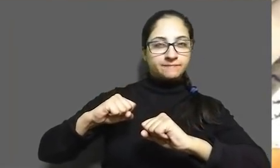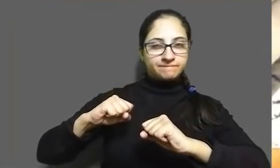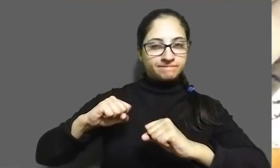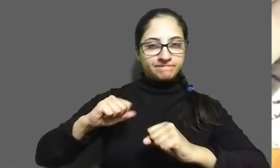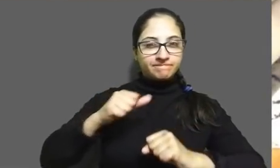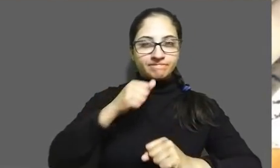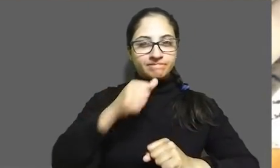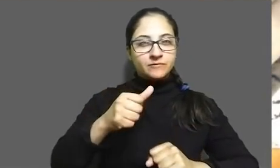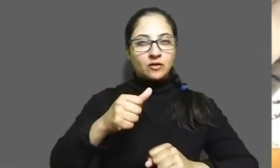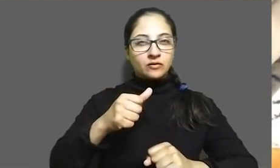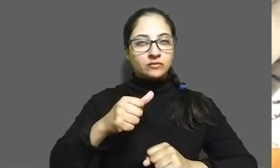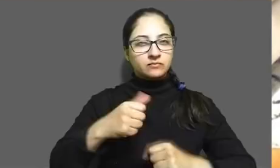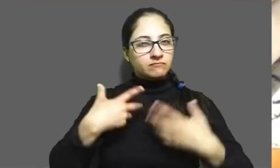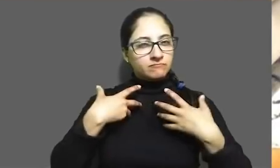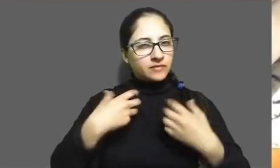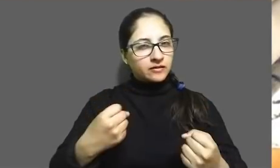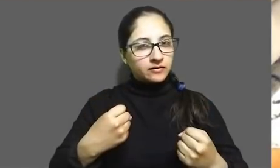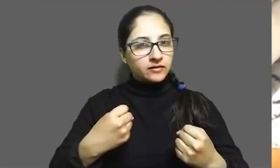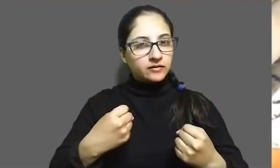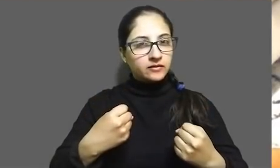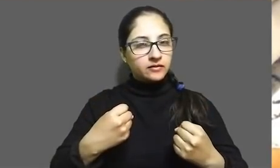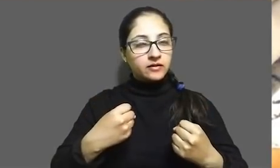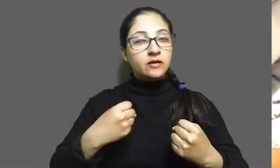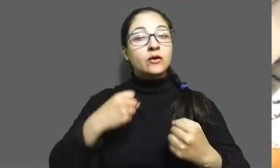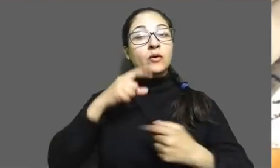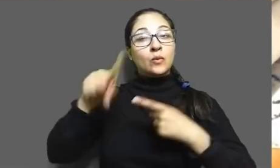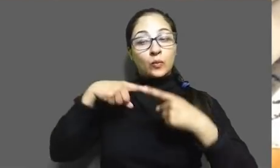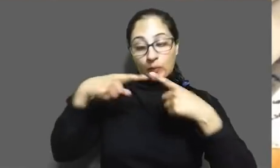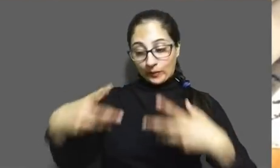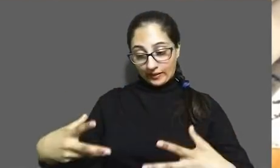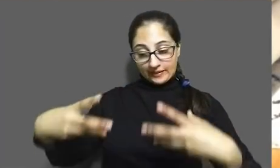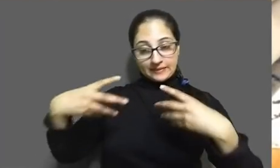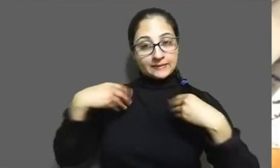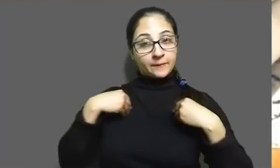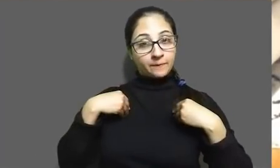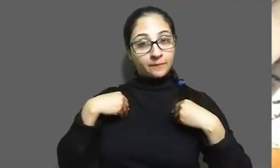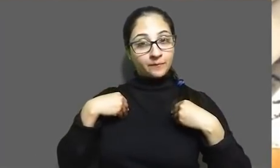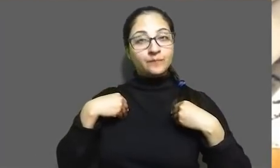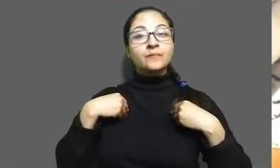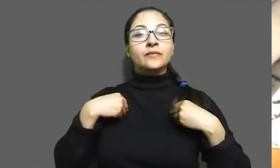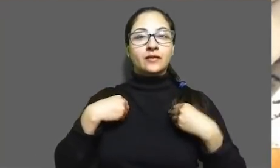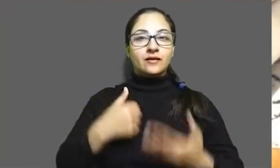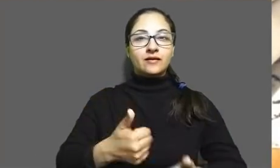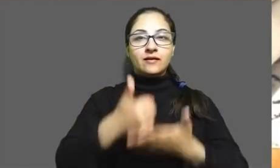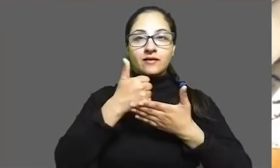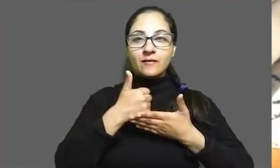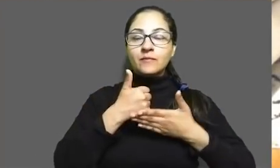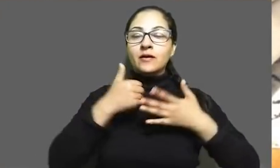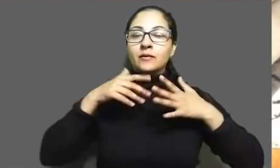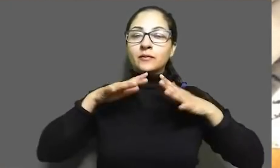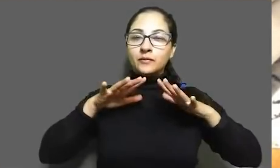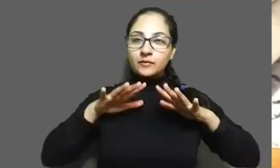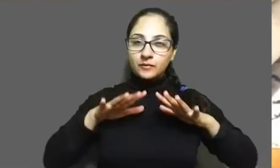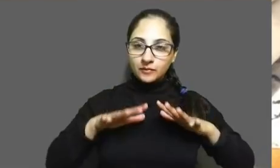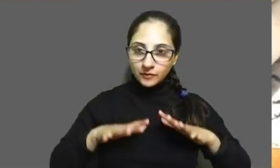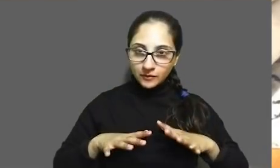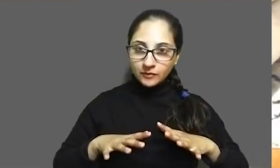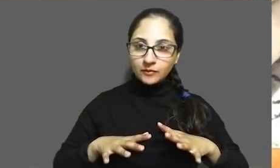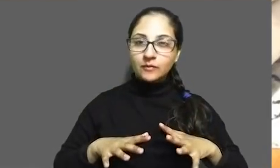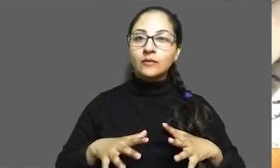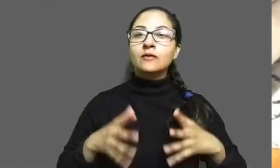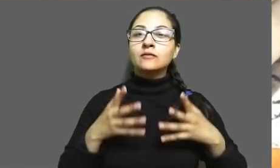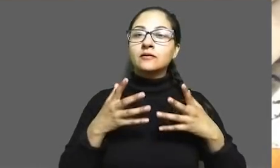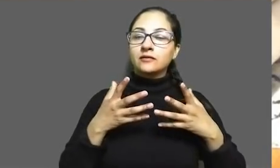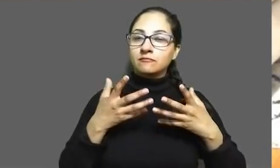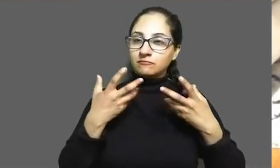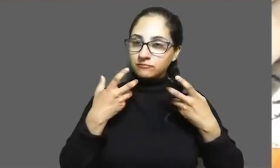to be, something shifts and you make space for change and for healing. You know,